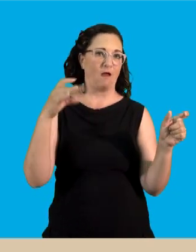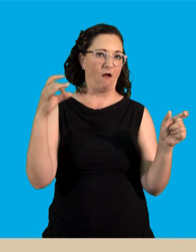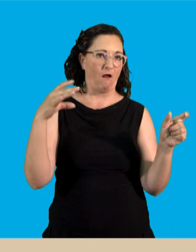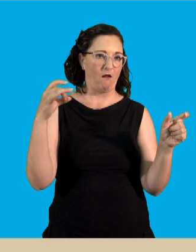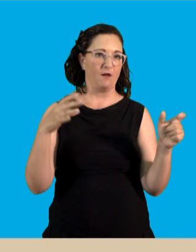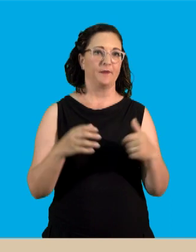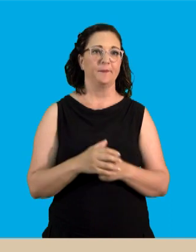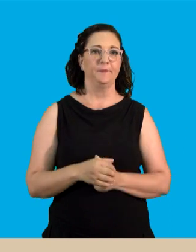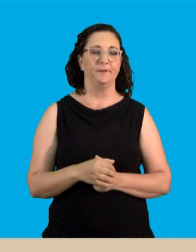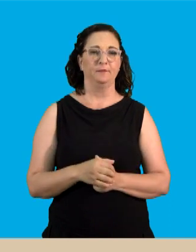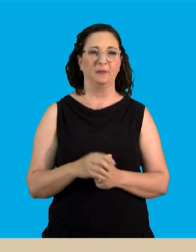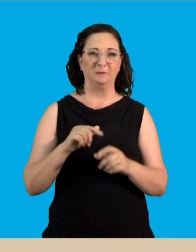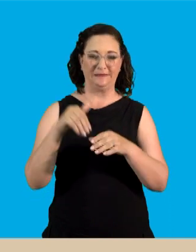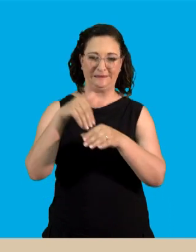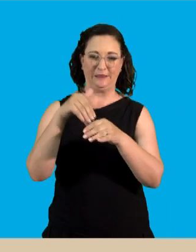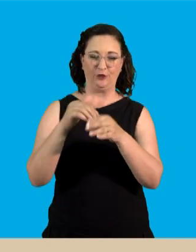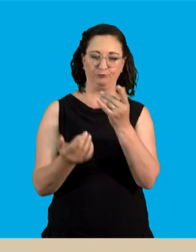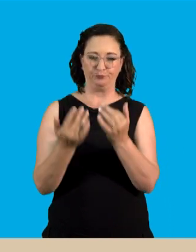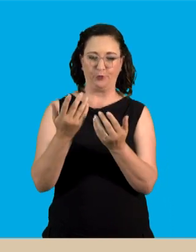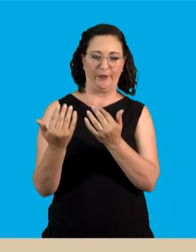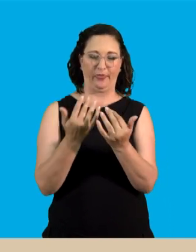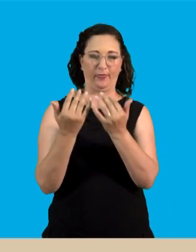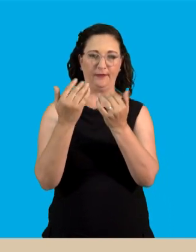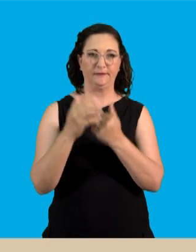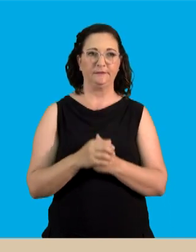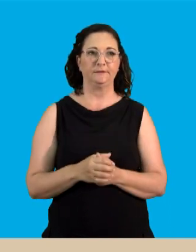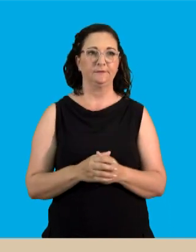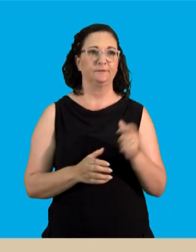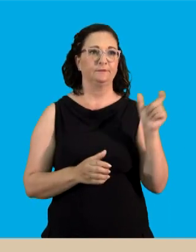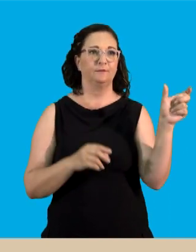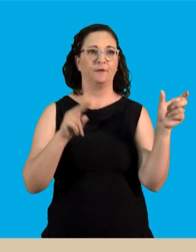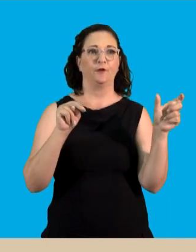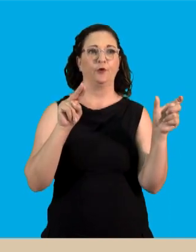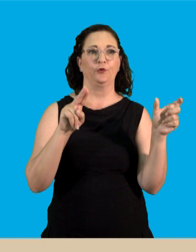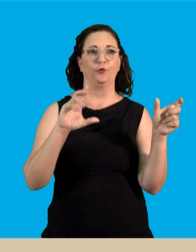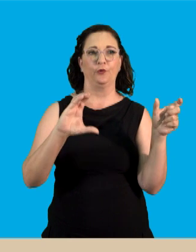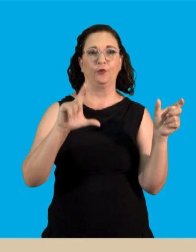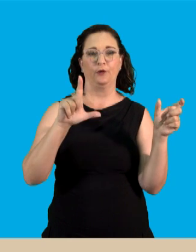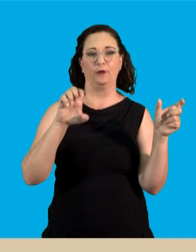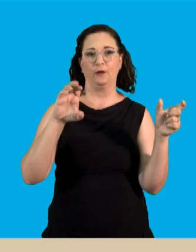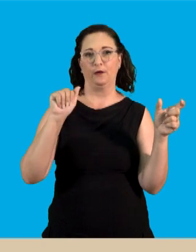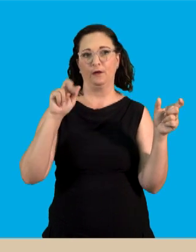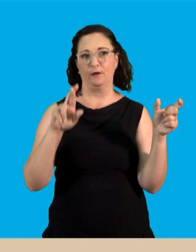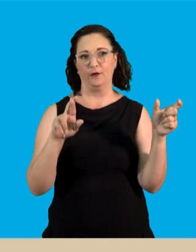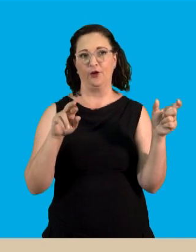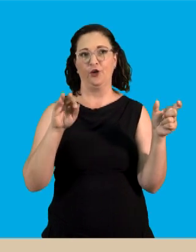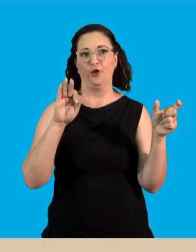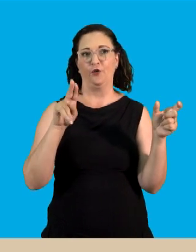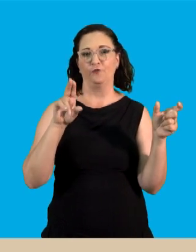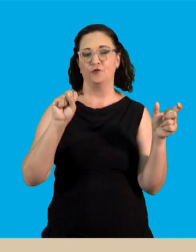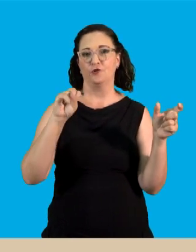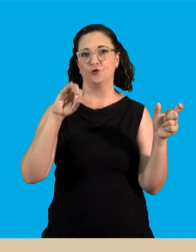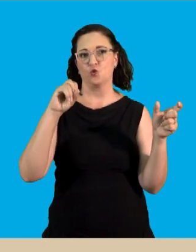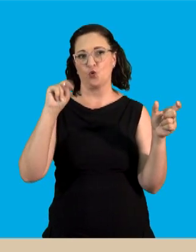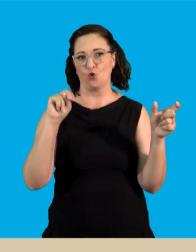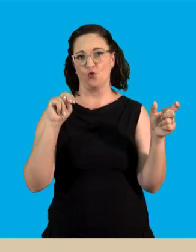Star is massive ball of burning gas. And the nuclear fusion reaction, it is a type